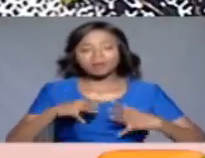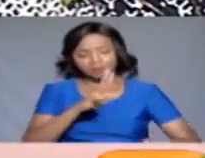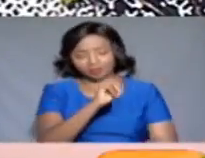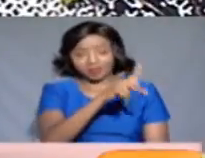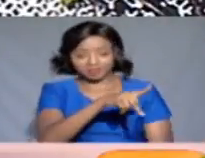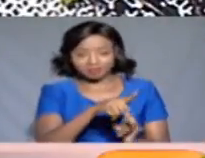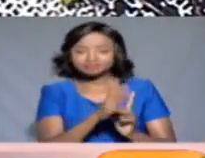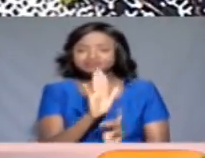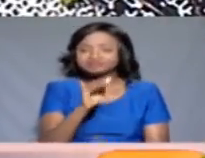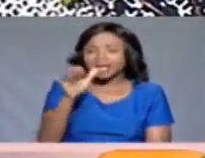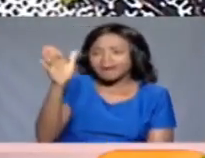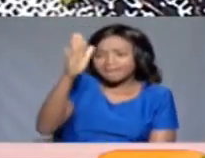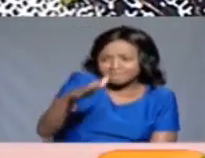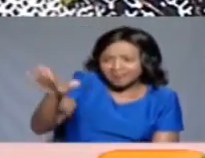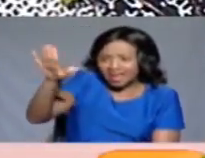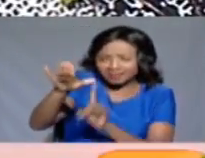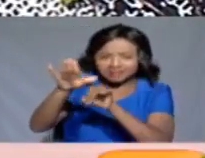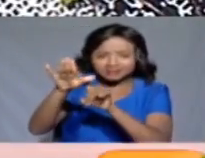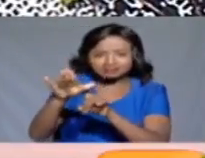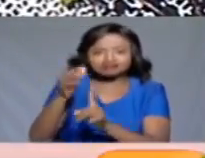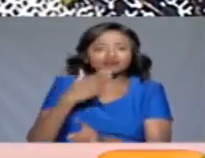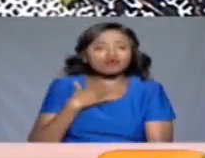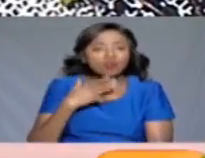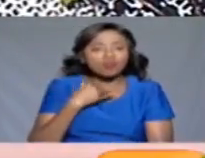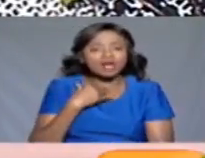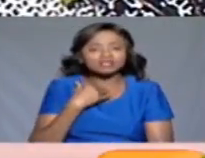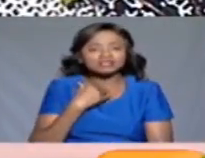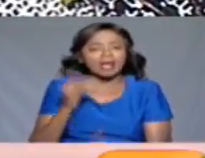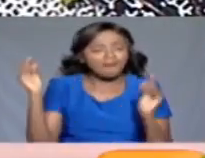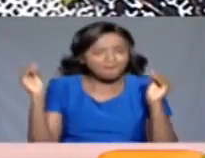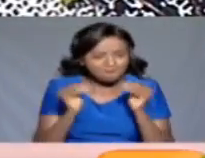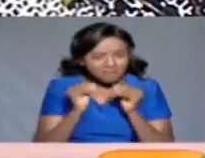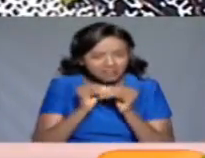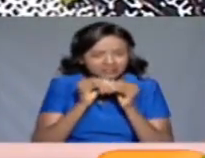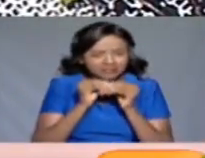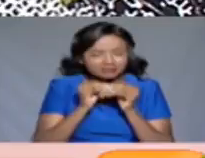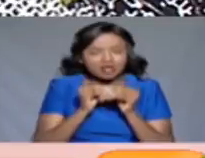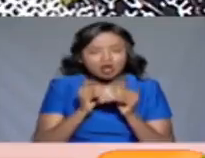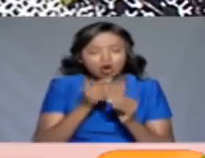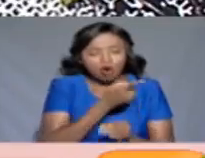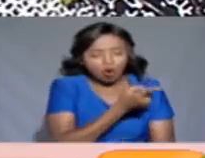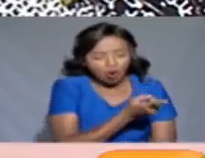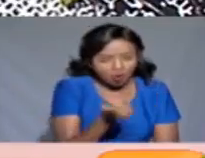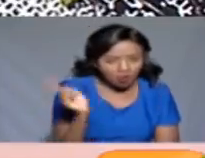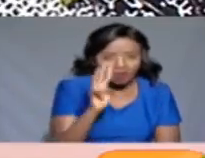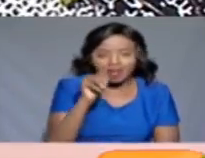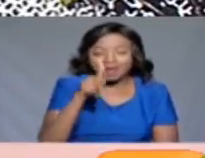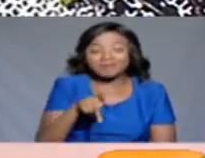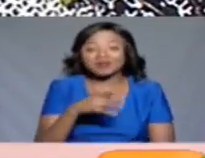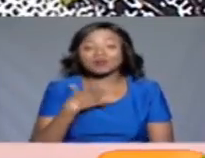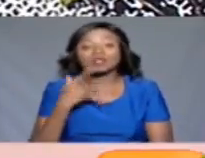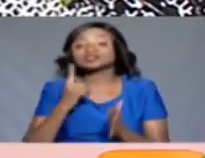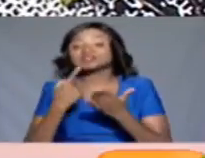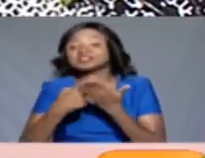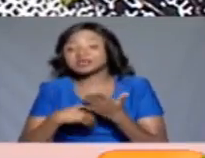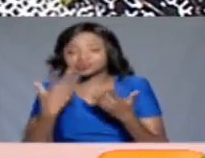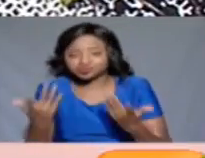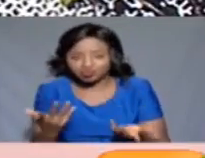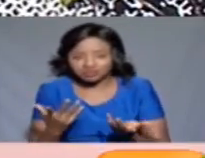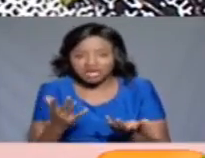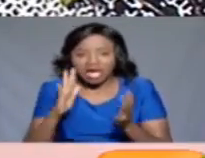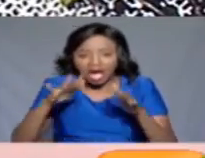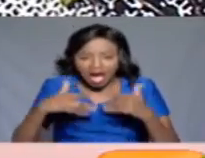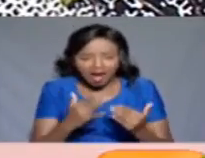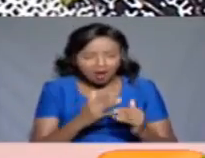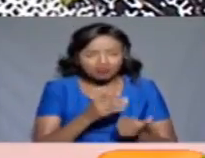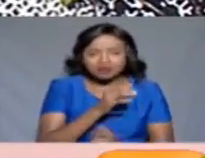Parliament has convened an informal meeting for all MPs on Thursday to deliberate on the High Court order stopping their monthly